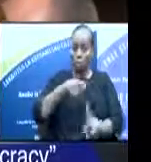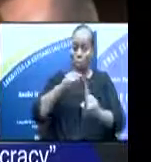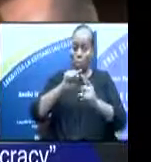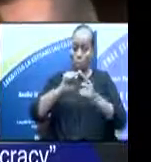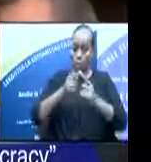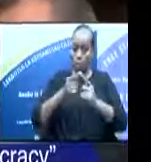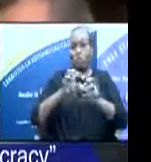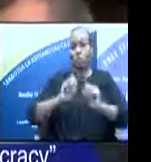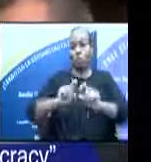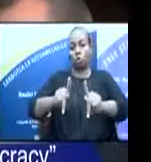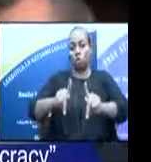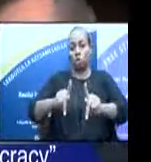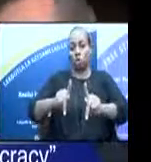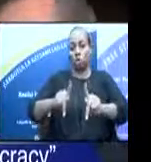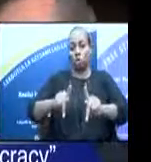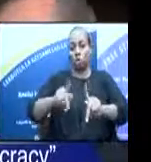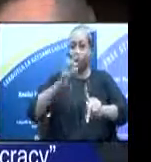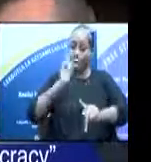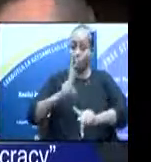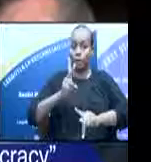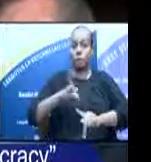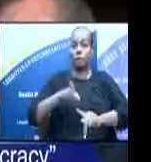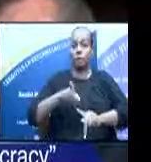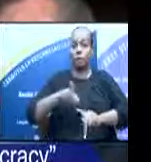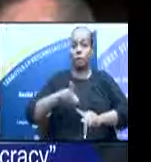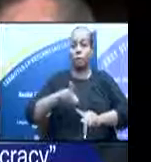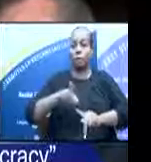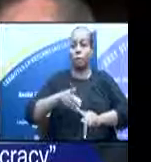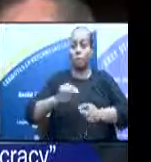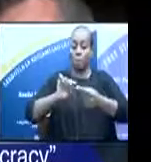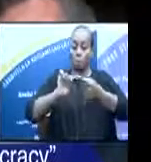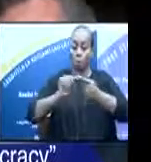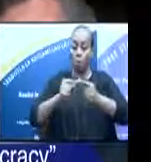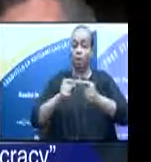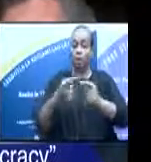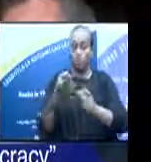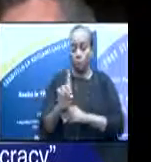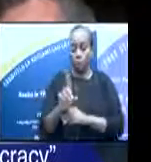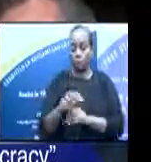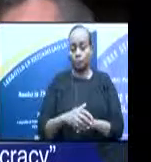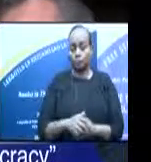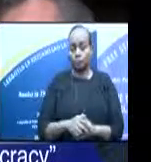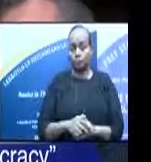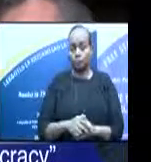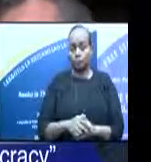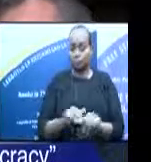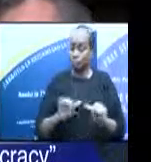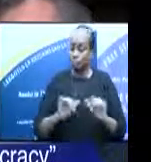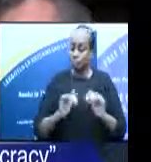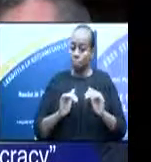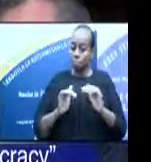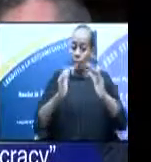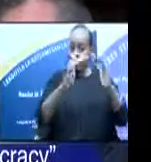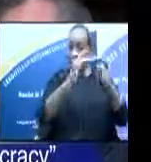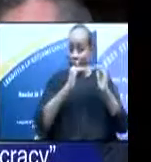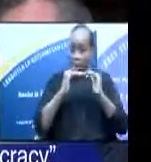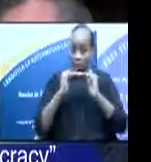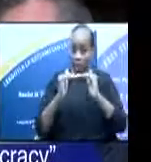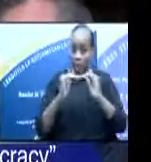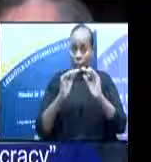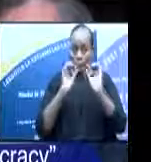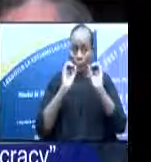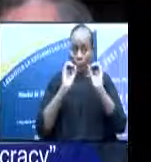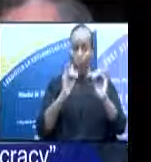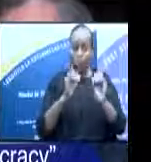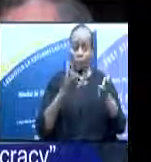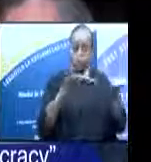point of privilege. Again, the point is this. Consistency, you said you need examples. Here's a